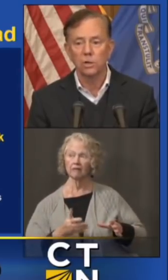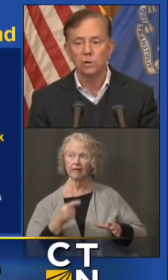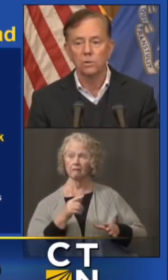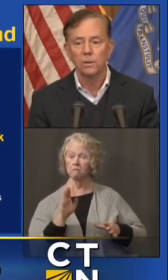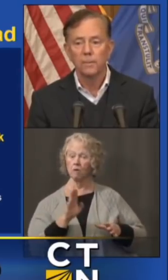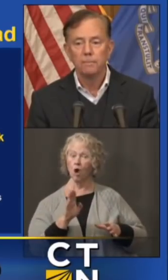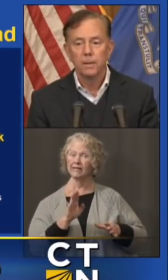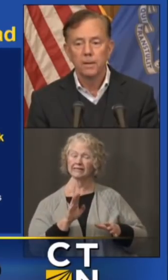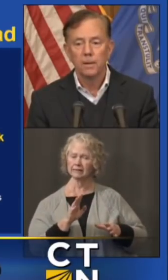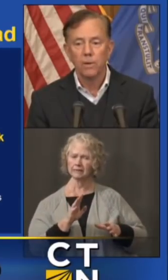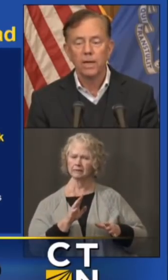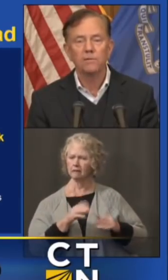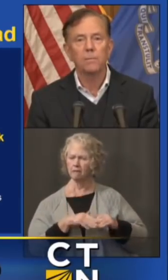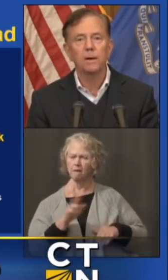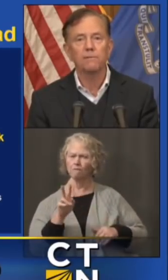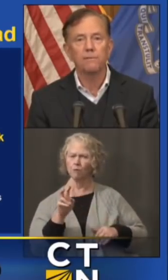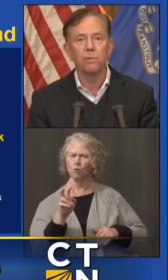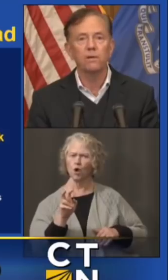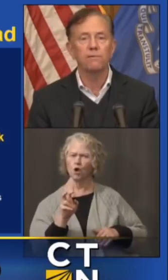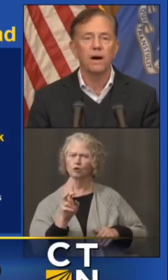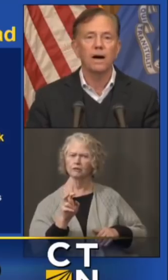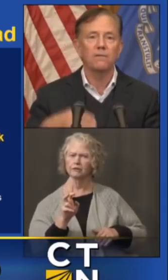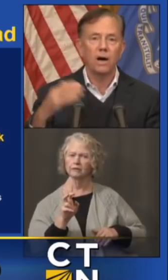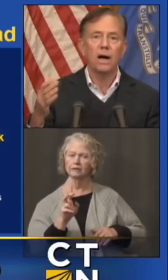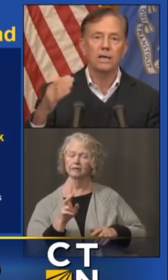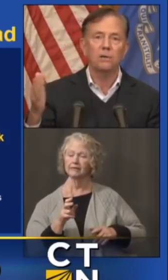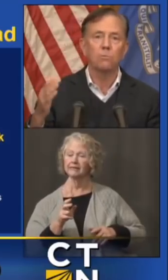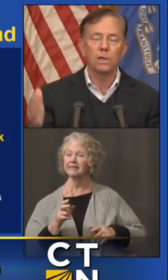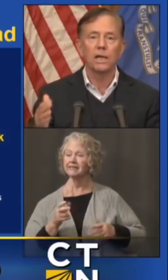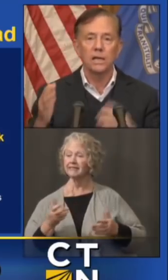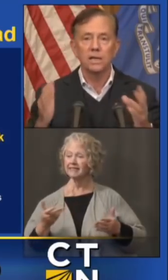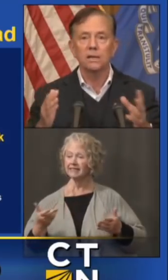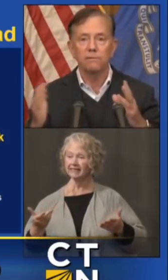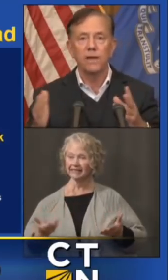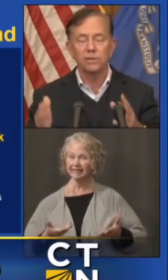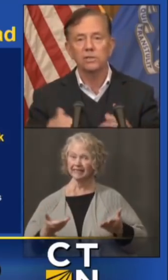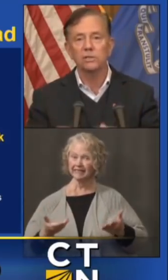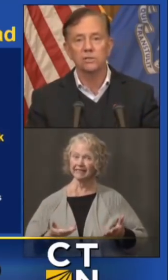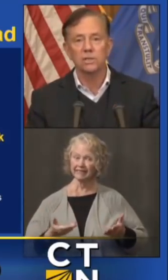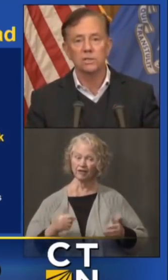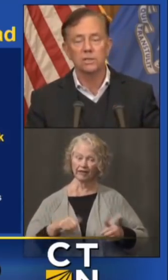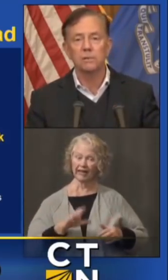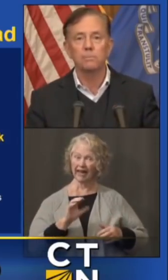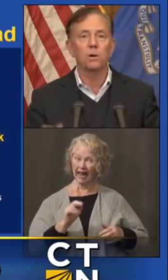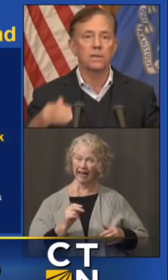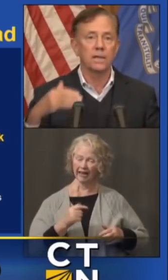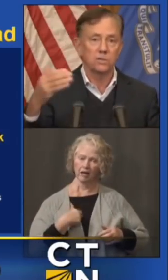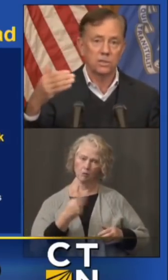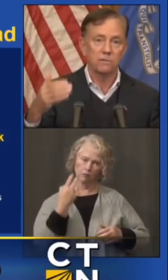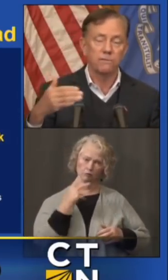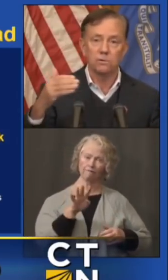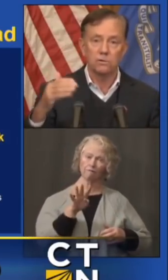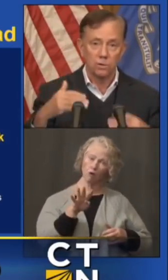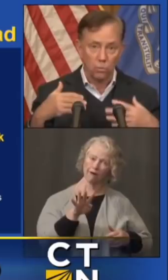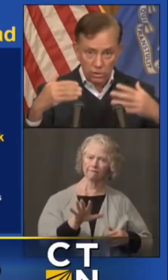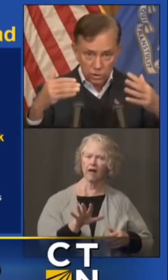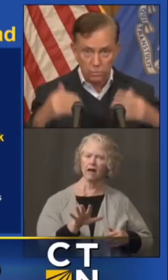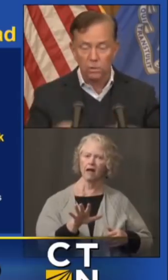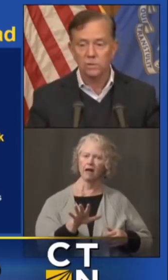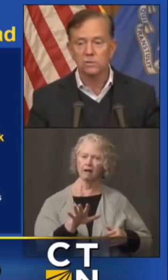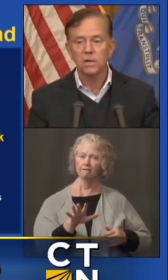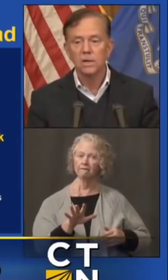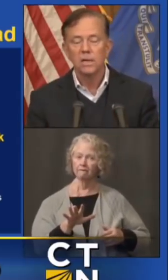Boston alone. We have about 45 hockey-related infections, and in part that's the first of the